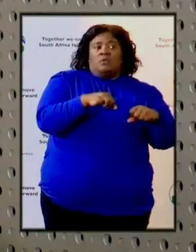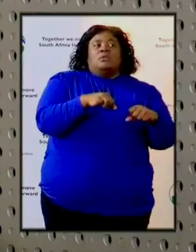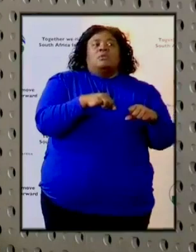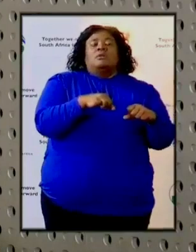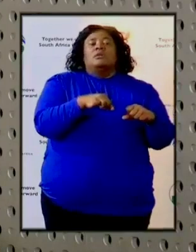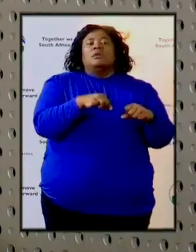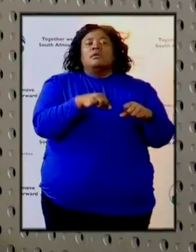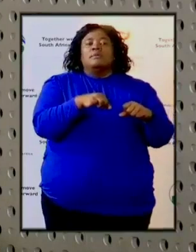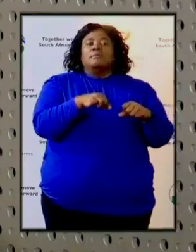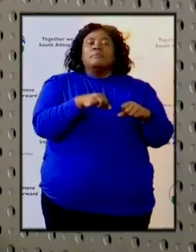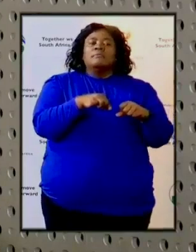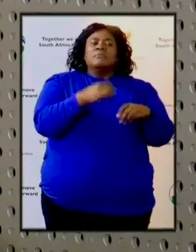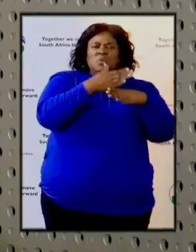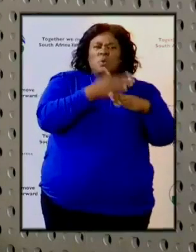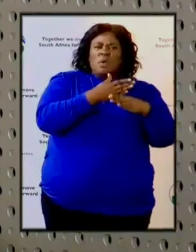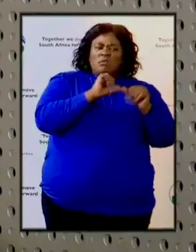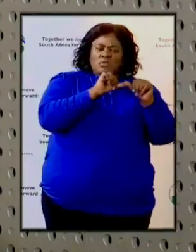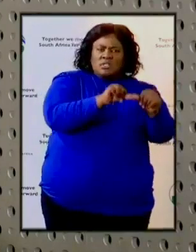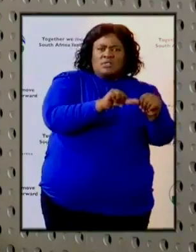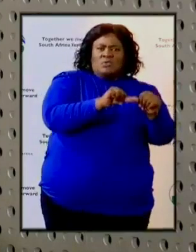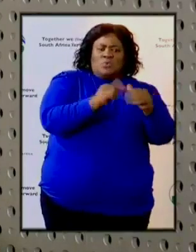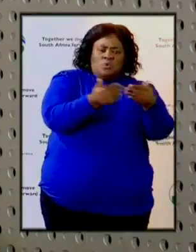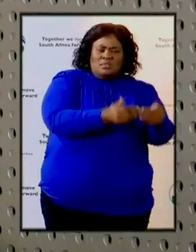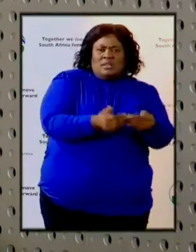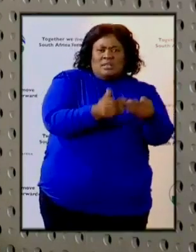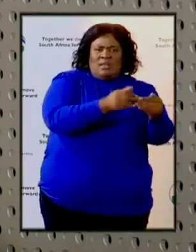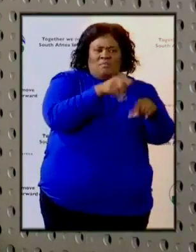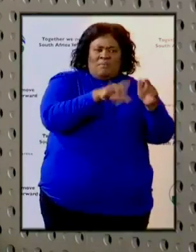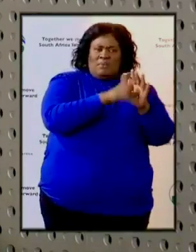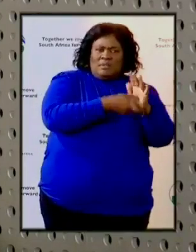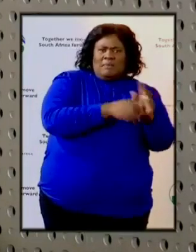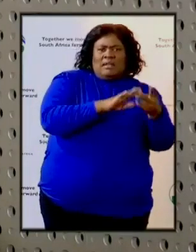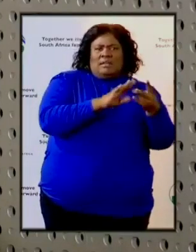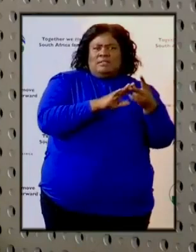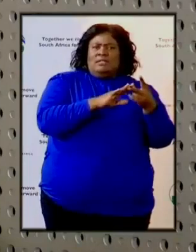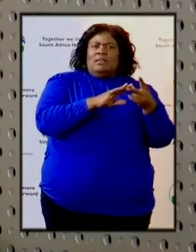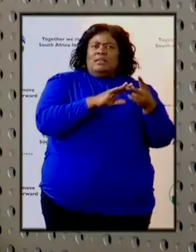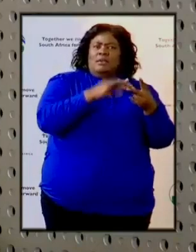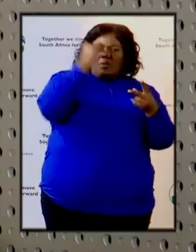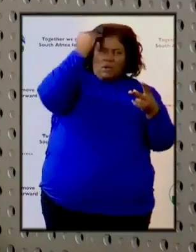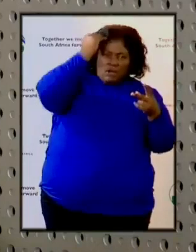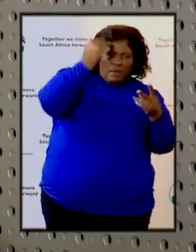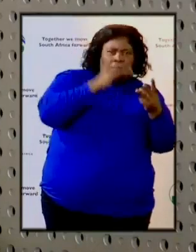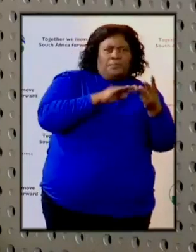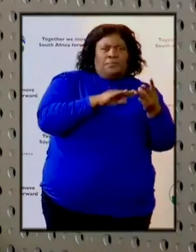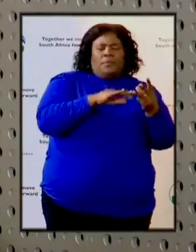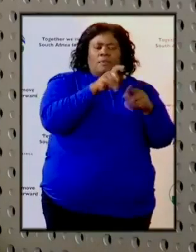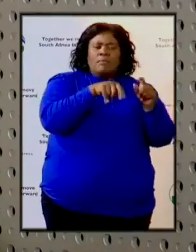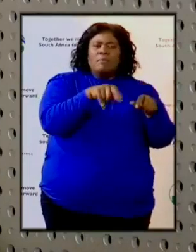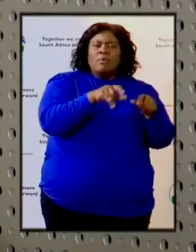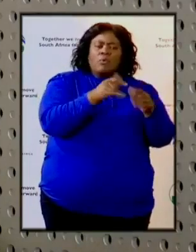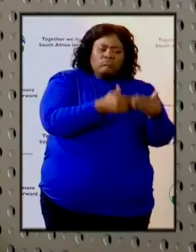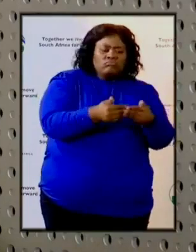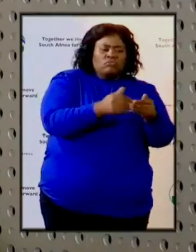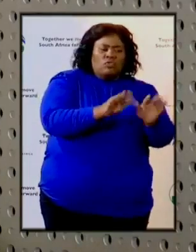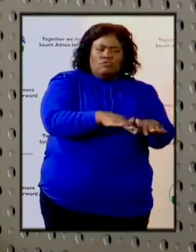who look after mentally ill, who look after people with disability, people who work, who look after children, they will